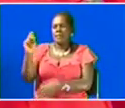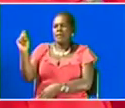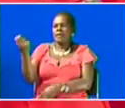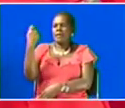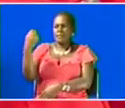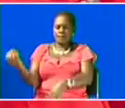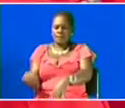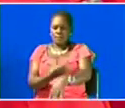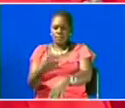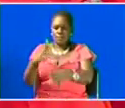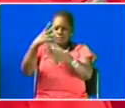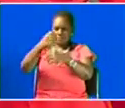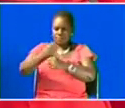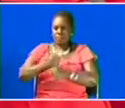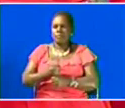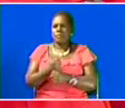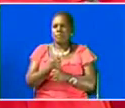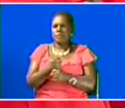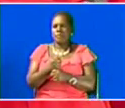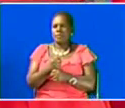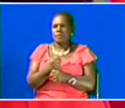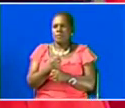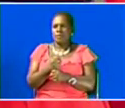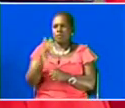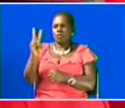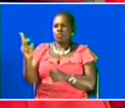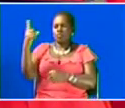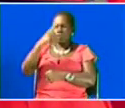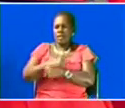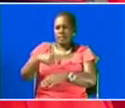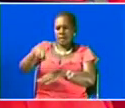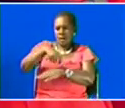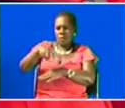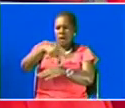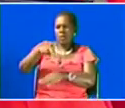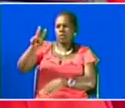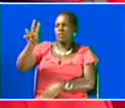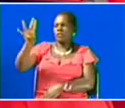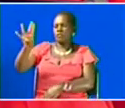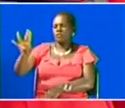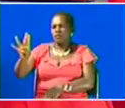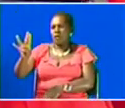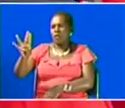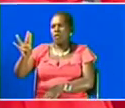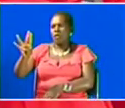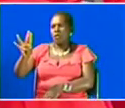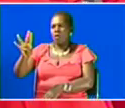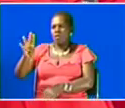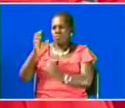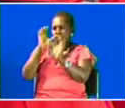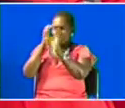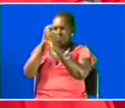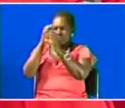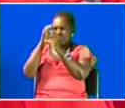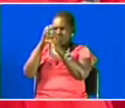Kenya Cancer Association, Ken Cancer, has organized a two-day 24-hour event dubbed Relay for Life, where teams